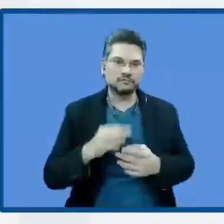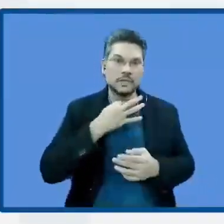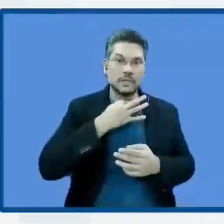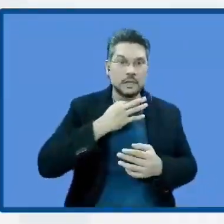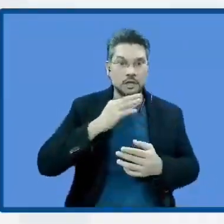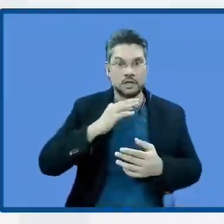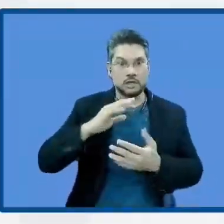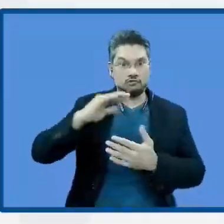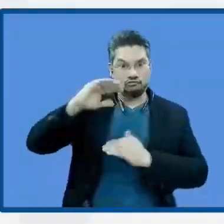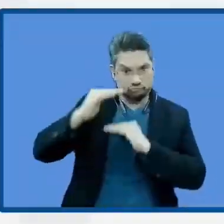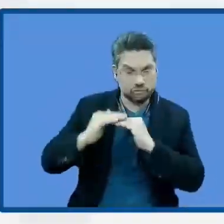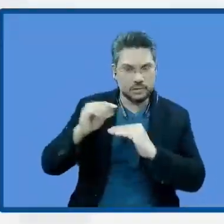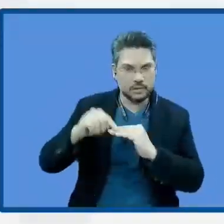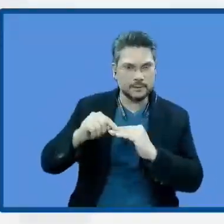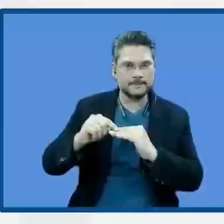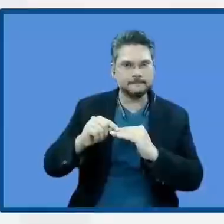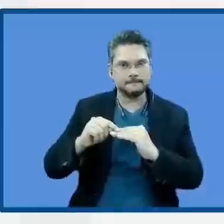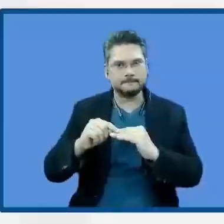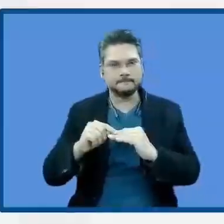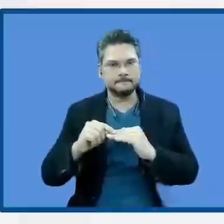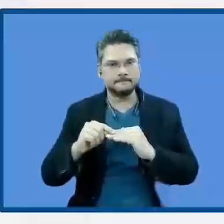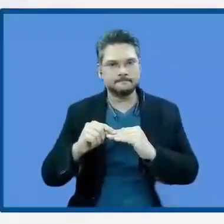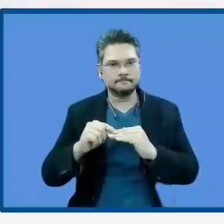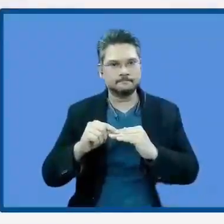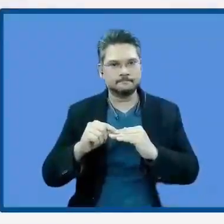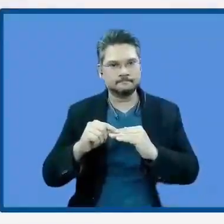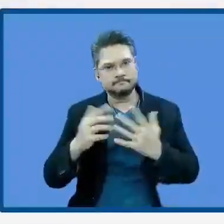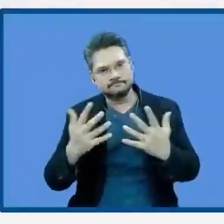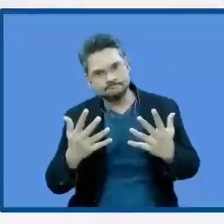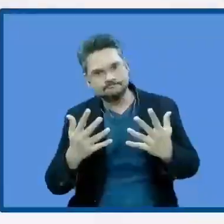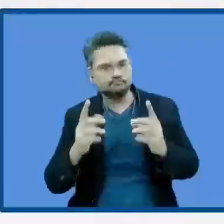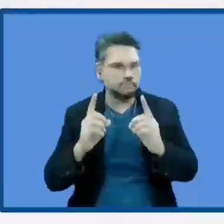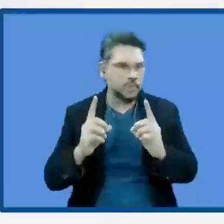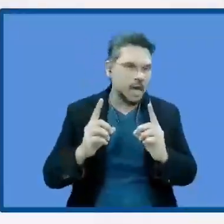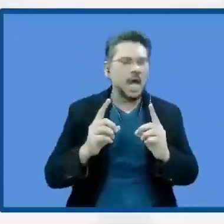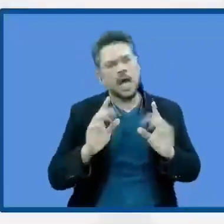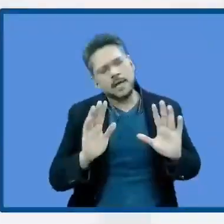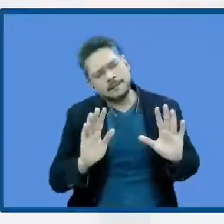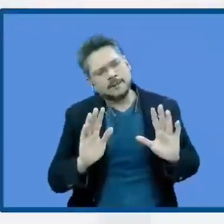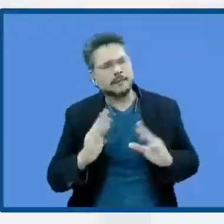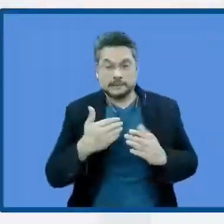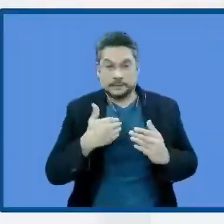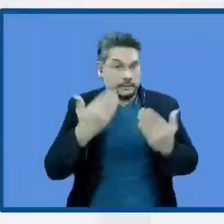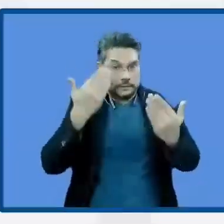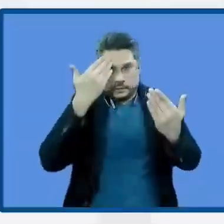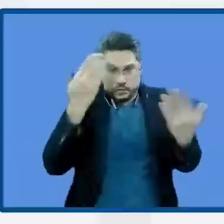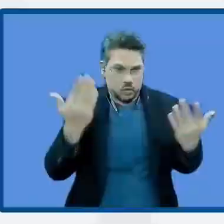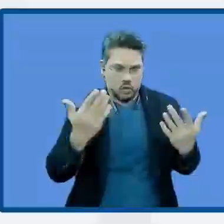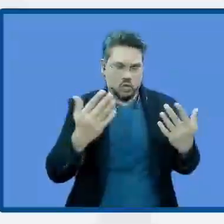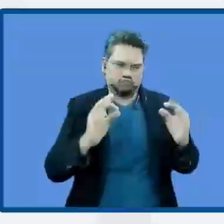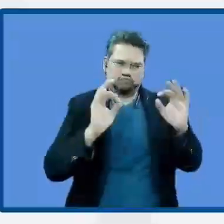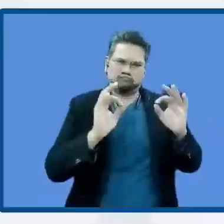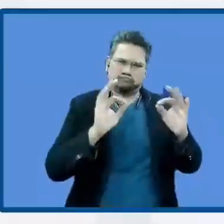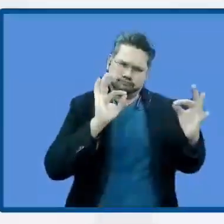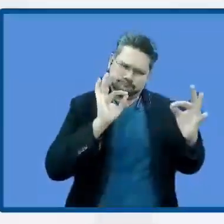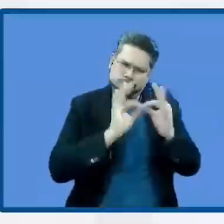this is only an estimation because the breach, the gap in our